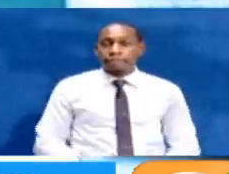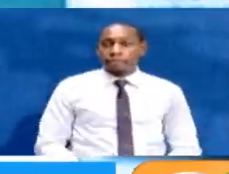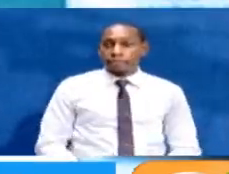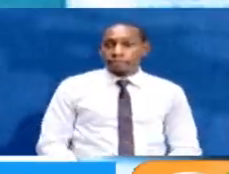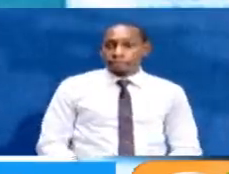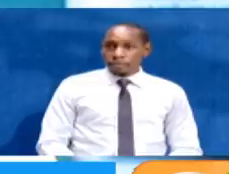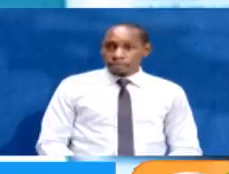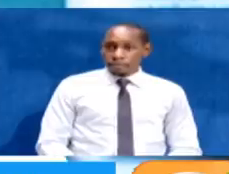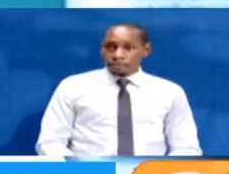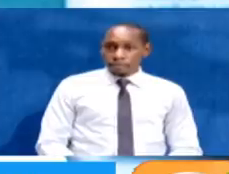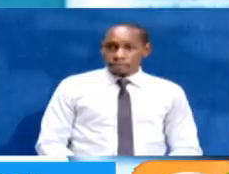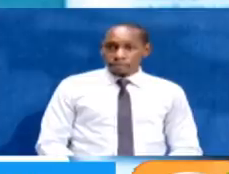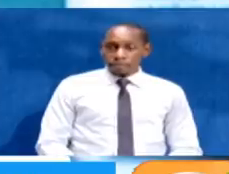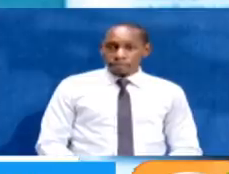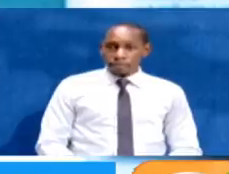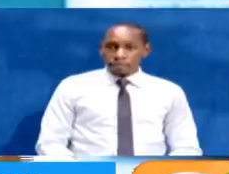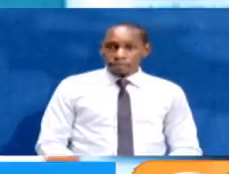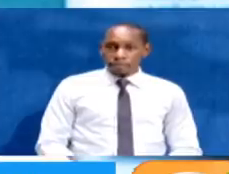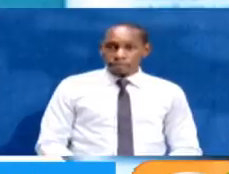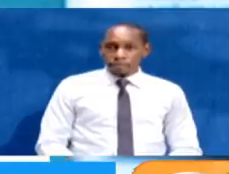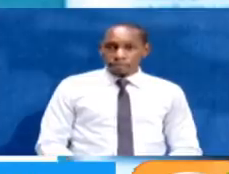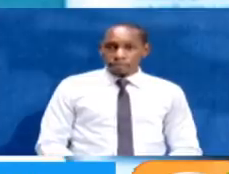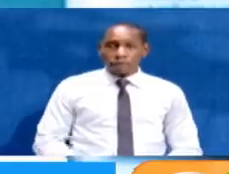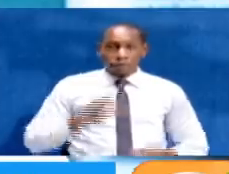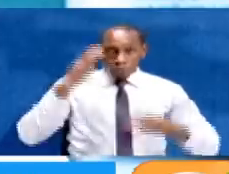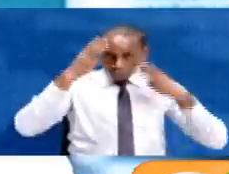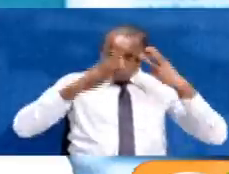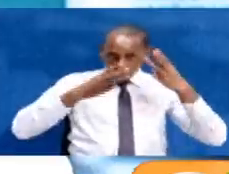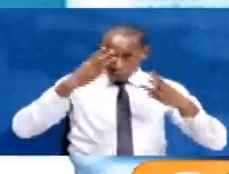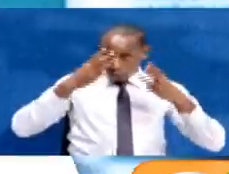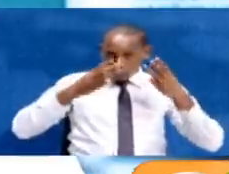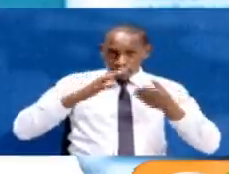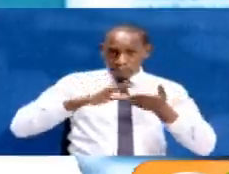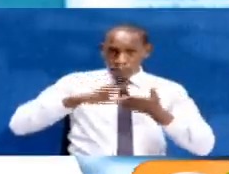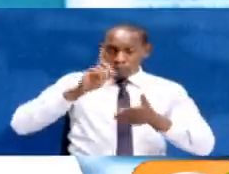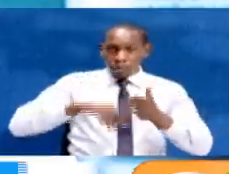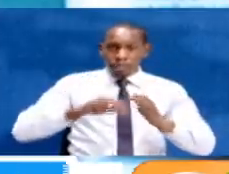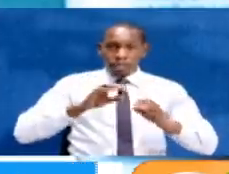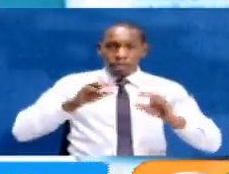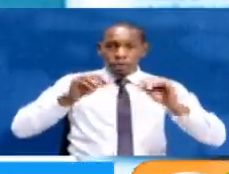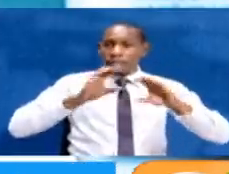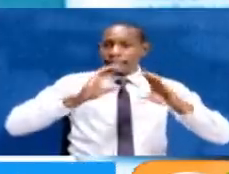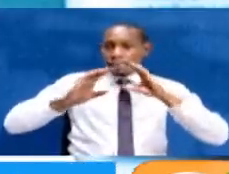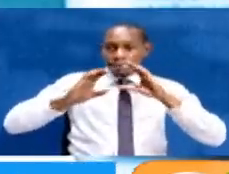there is one thing that should least worry us, and that is the quality of mm-hmm.